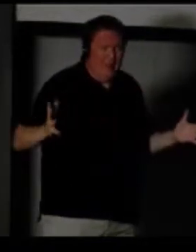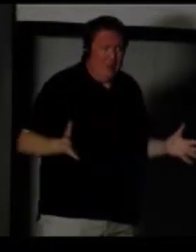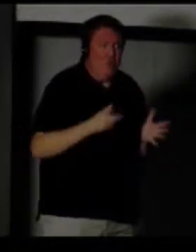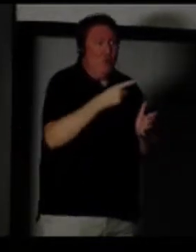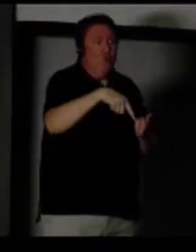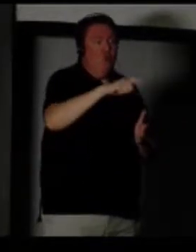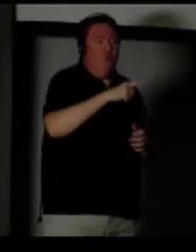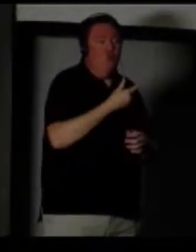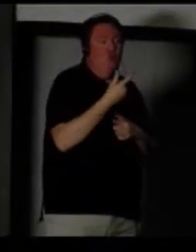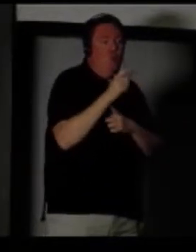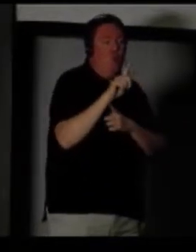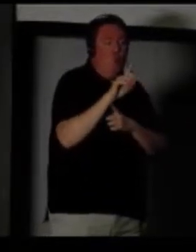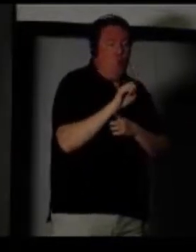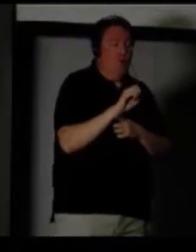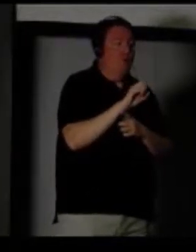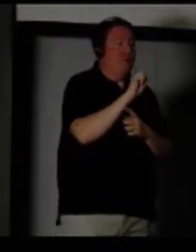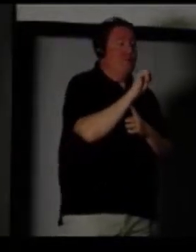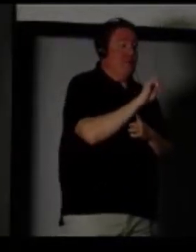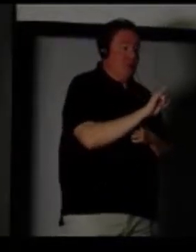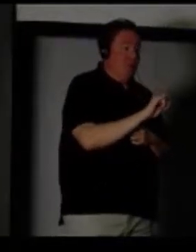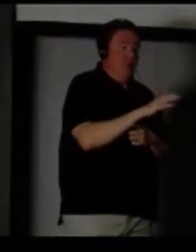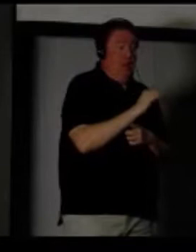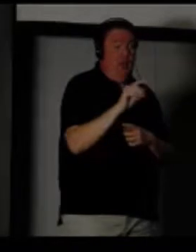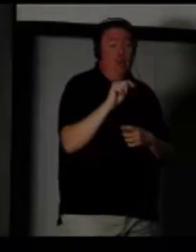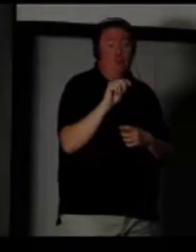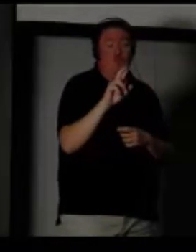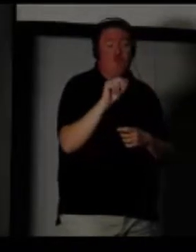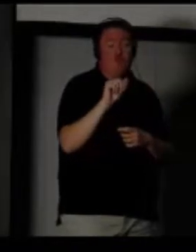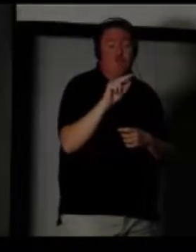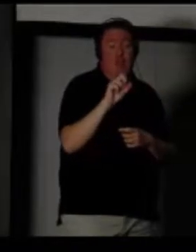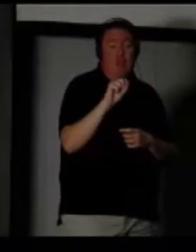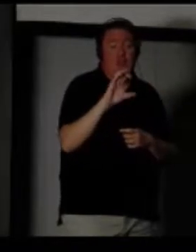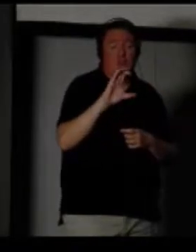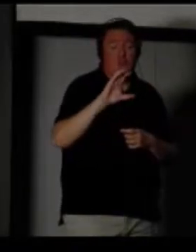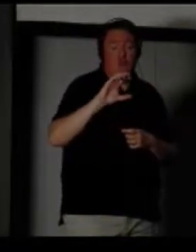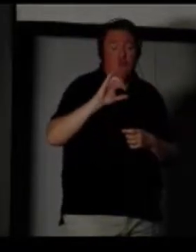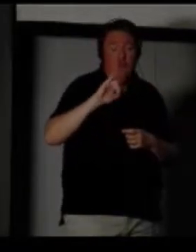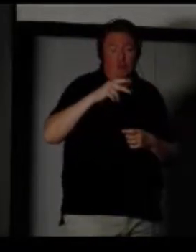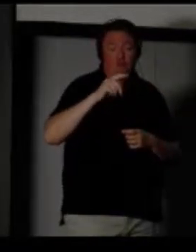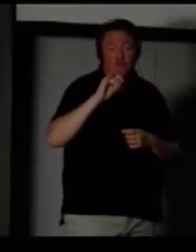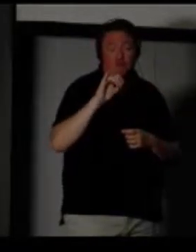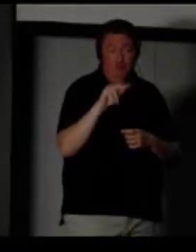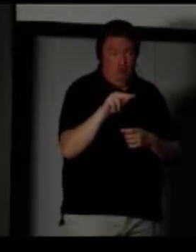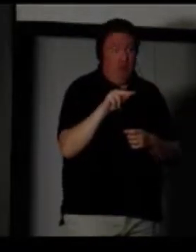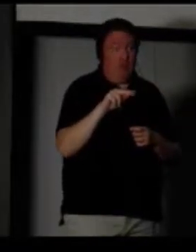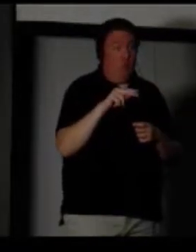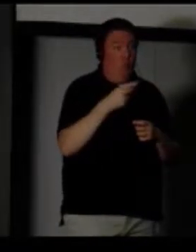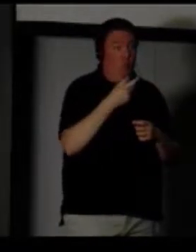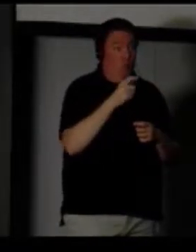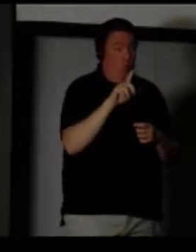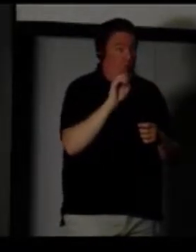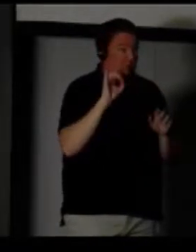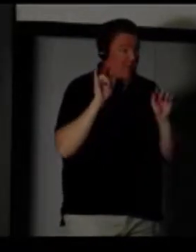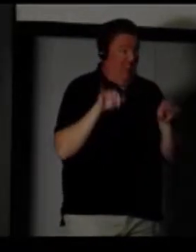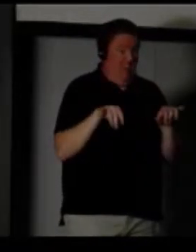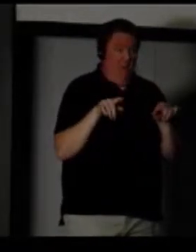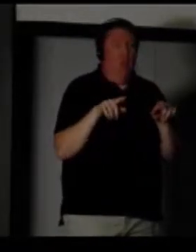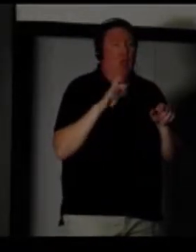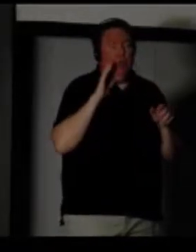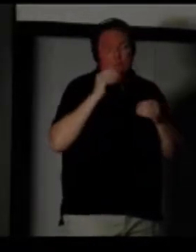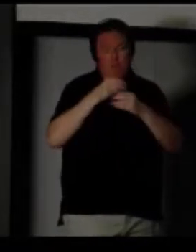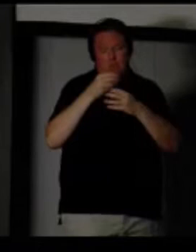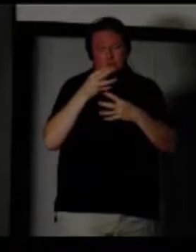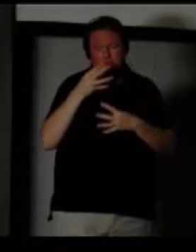Google Smithsonian and transcription and check it out. It's an amazing resource. We're doing